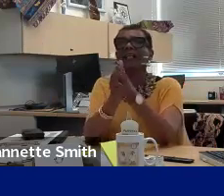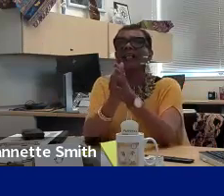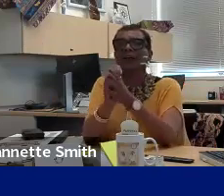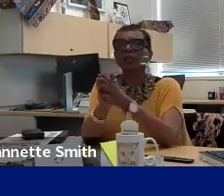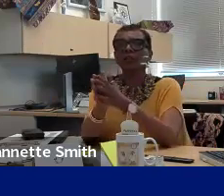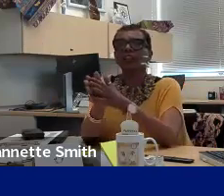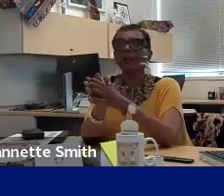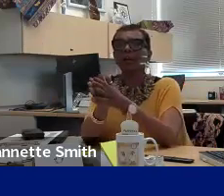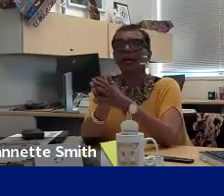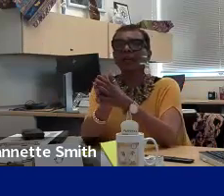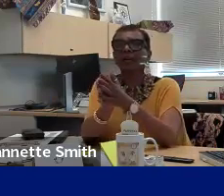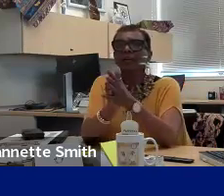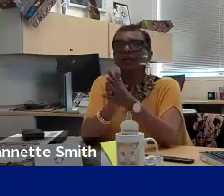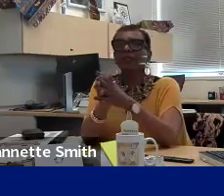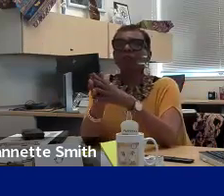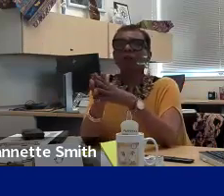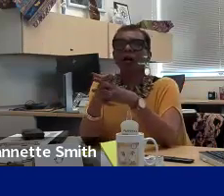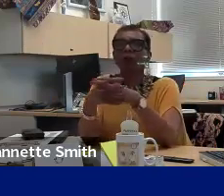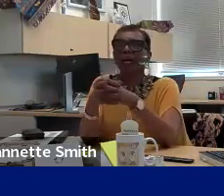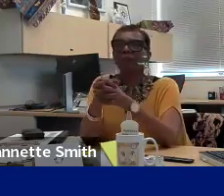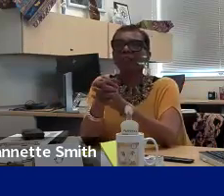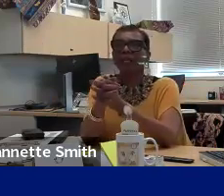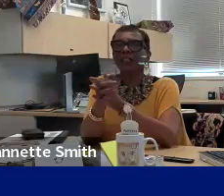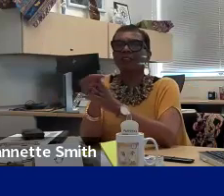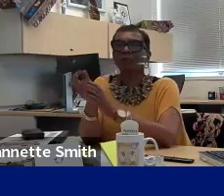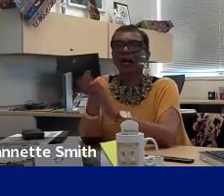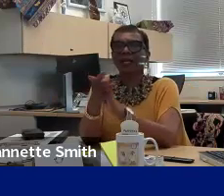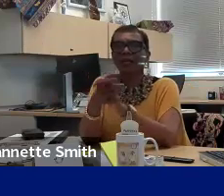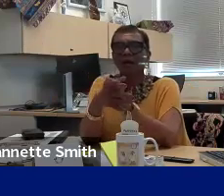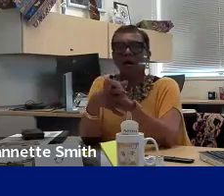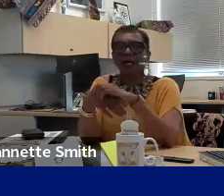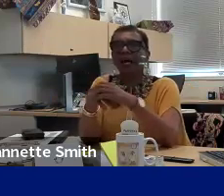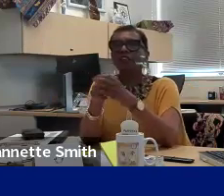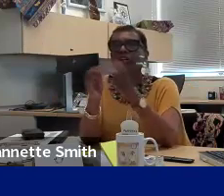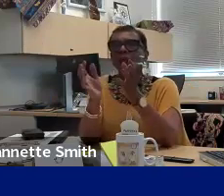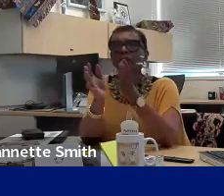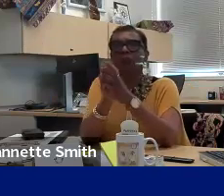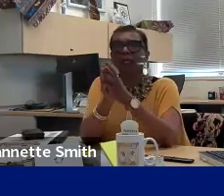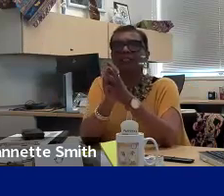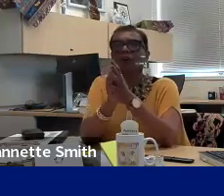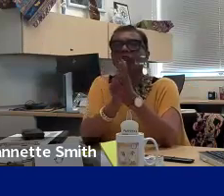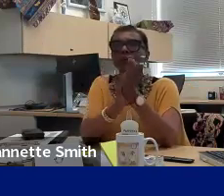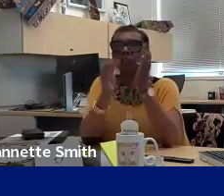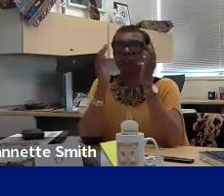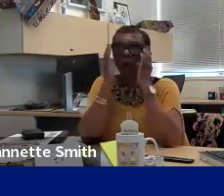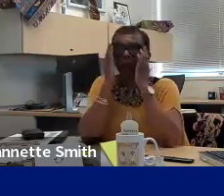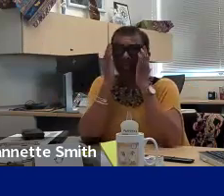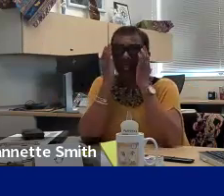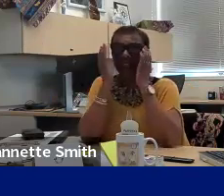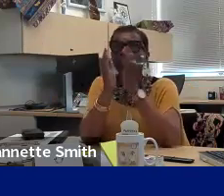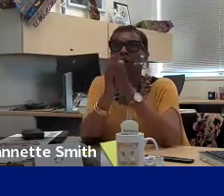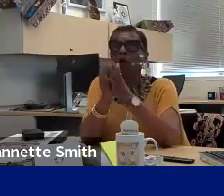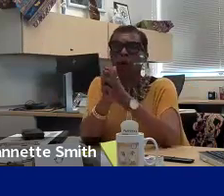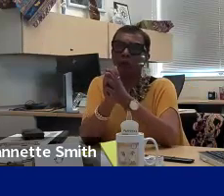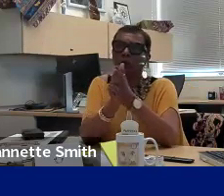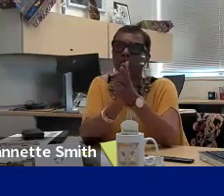It's kind of, Carolyn, if I may, kind of what I've been telling everybody, and I'll share with you what I told folks this morning that